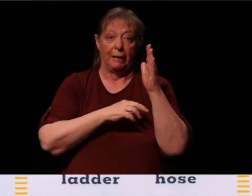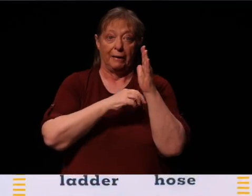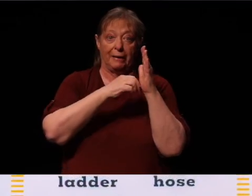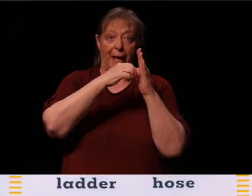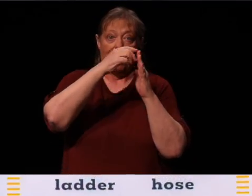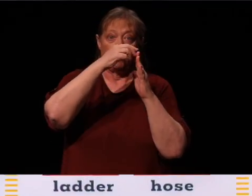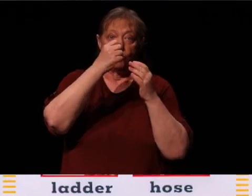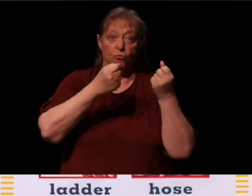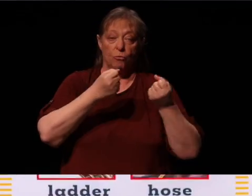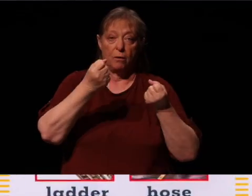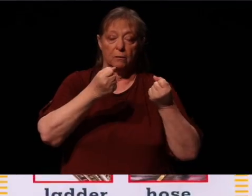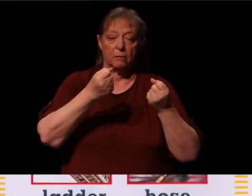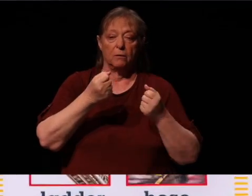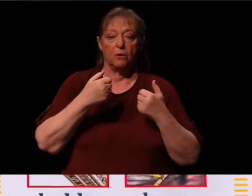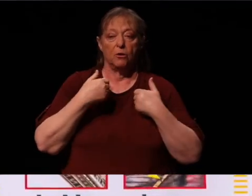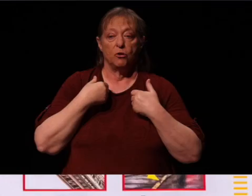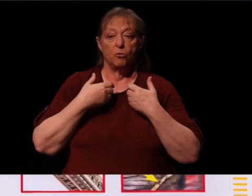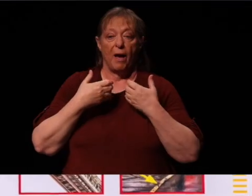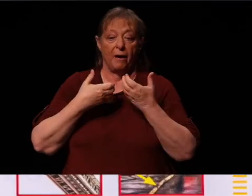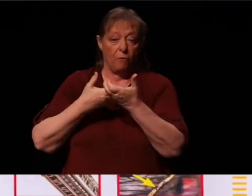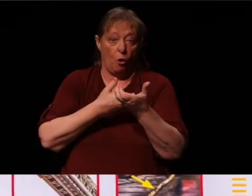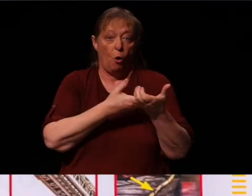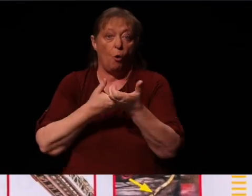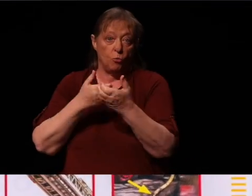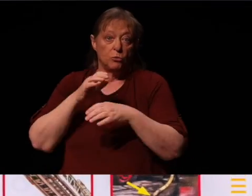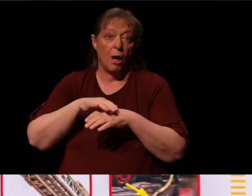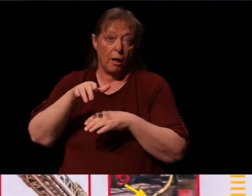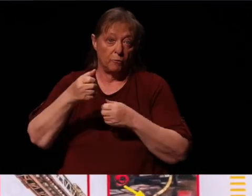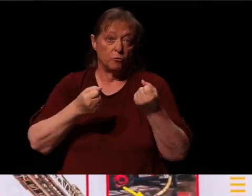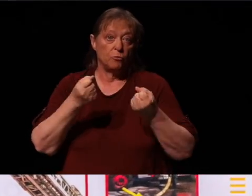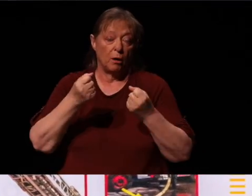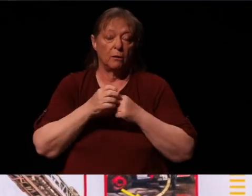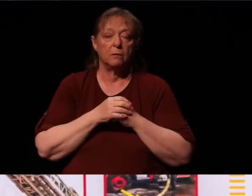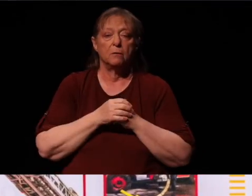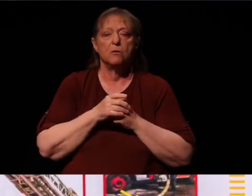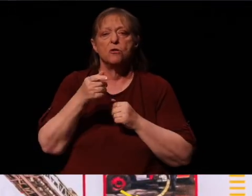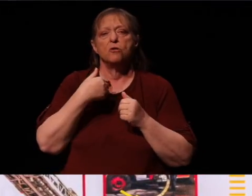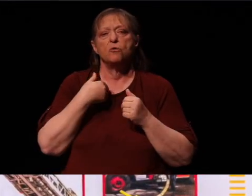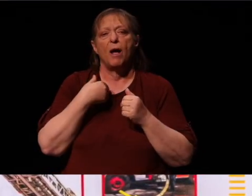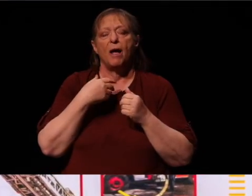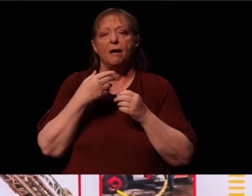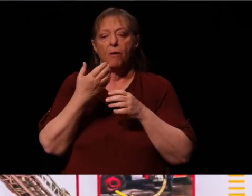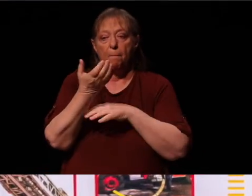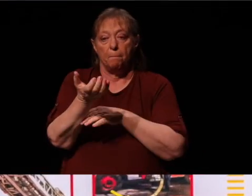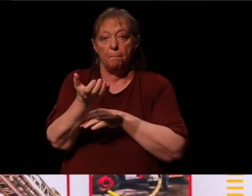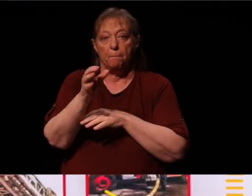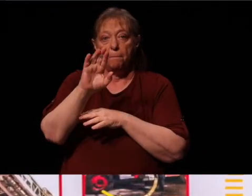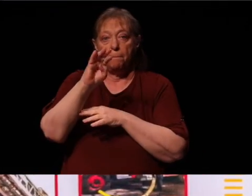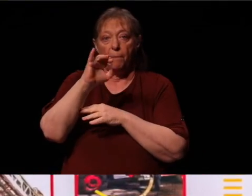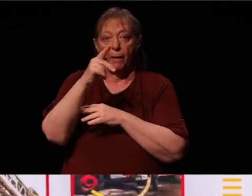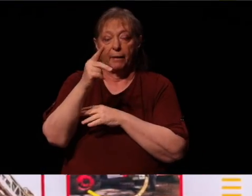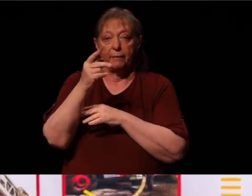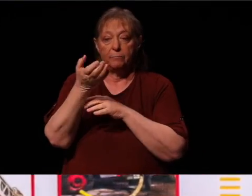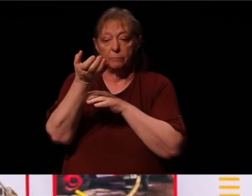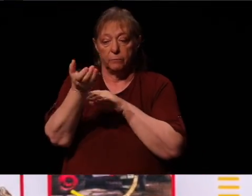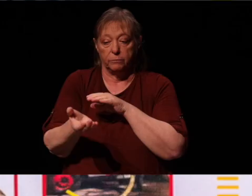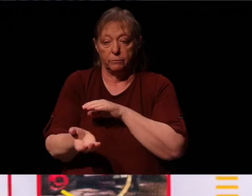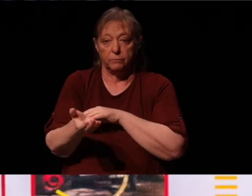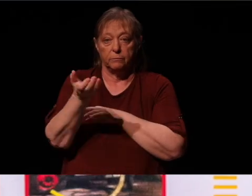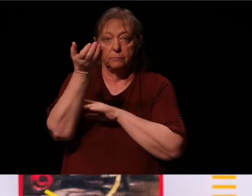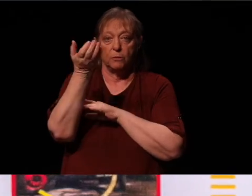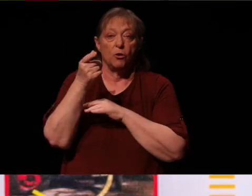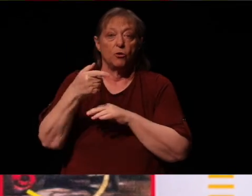truck. You have hoses on those trucks. You have what they call a bucket. You